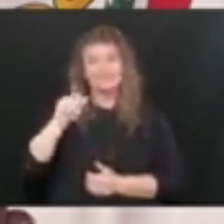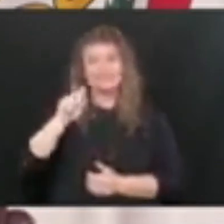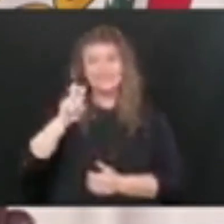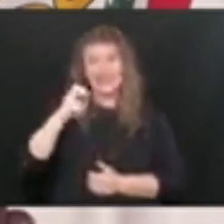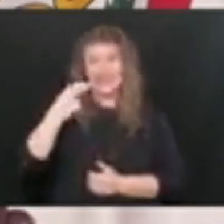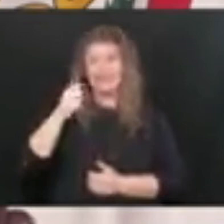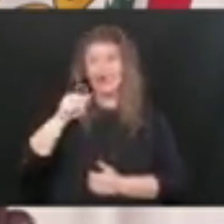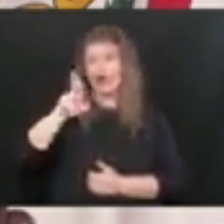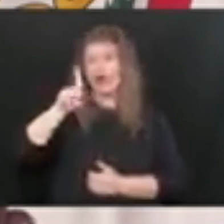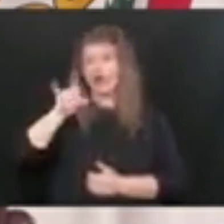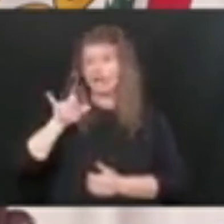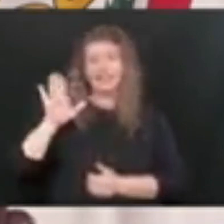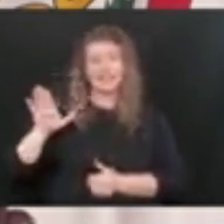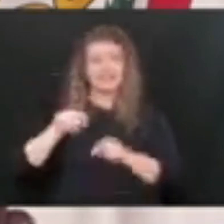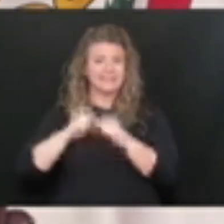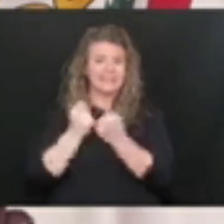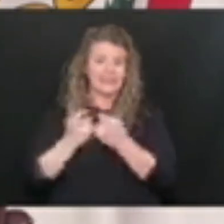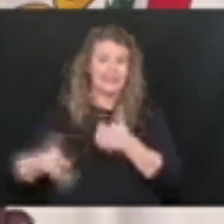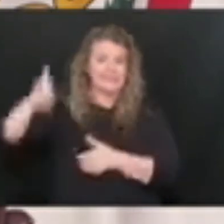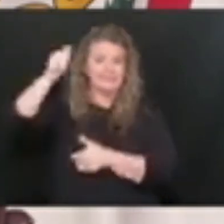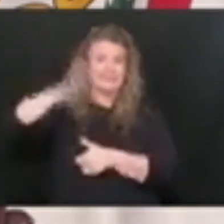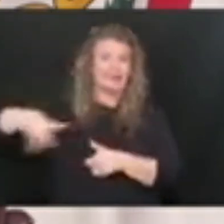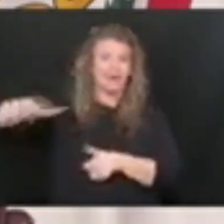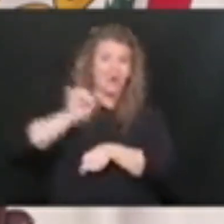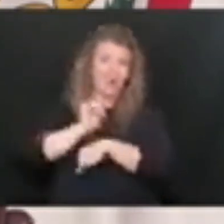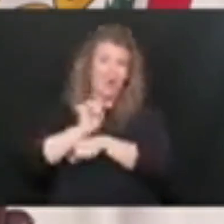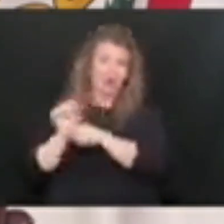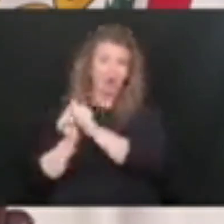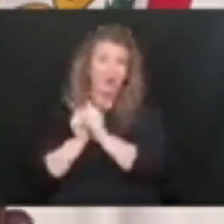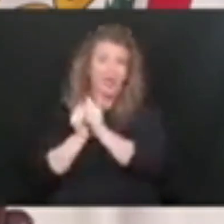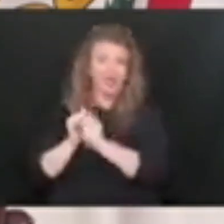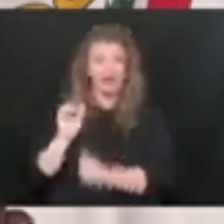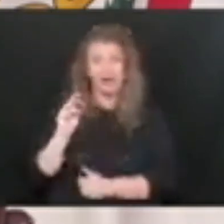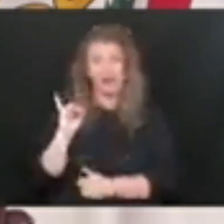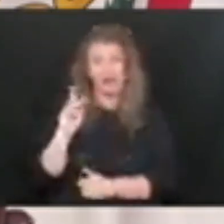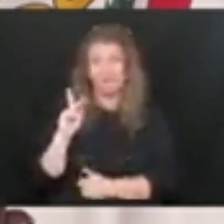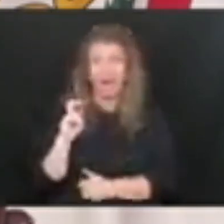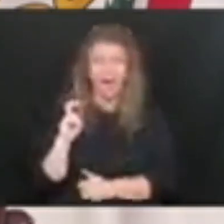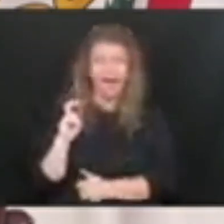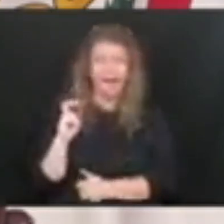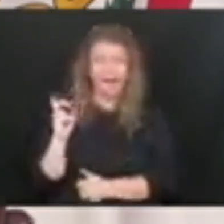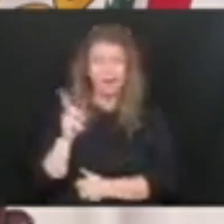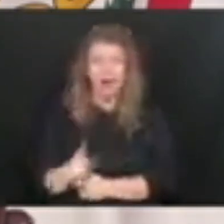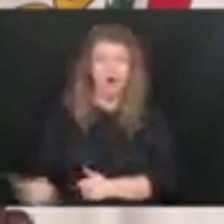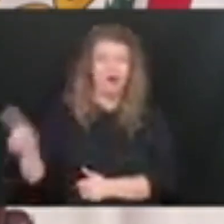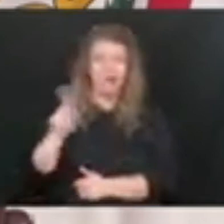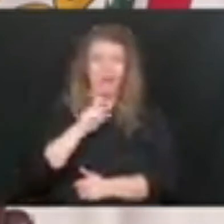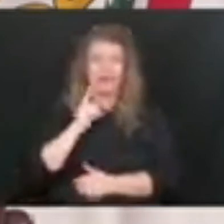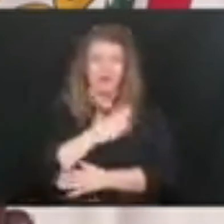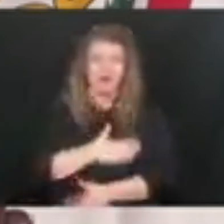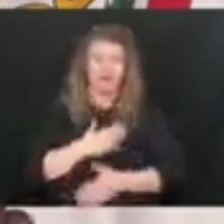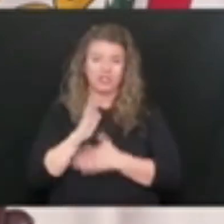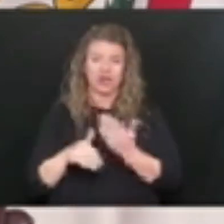all of his people that work right with him, Mark and Mike and all those. We really appreciate all your efforts and everything. And